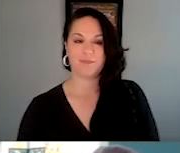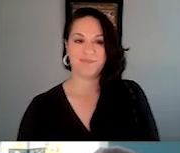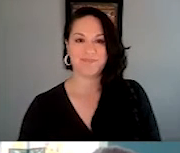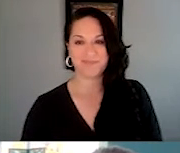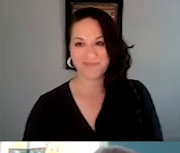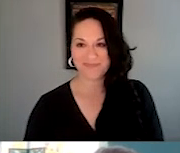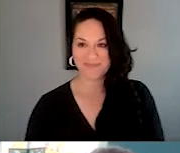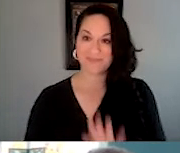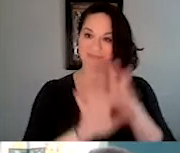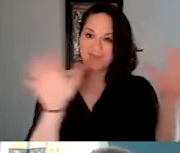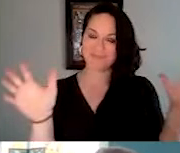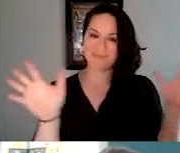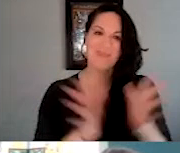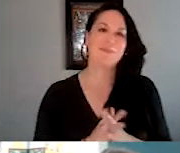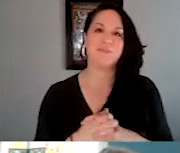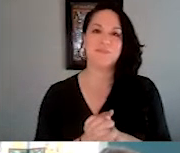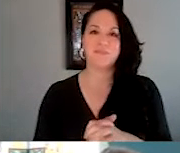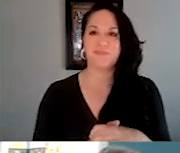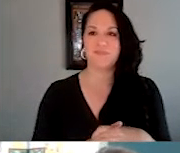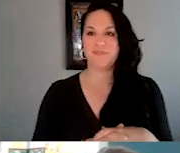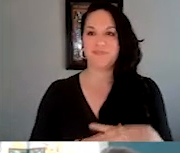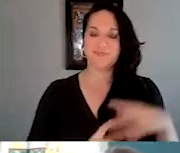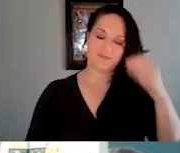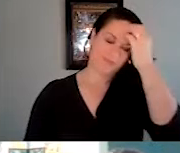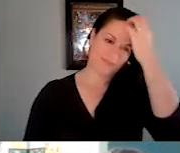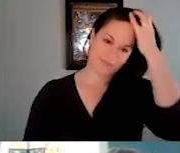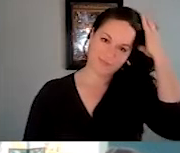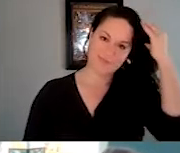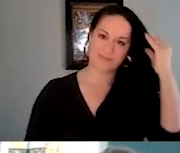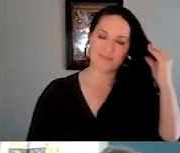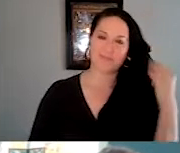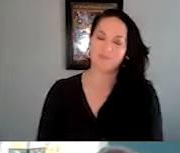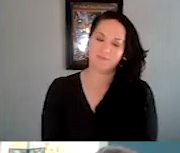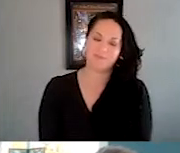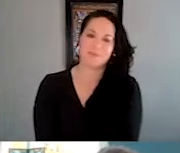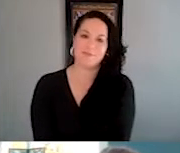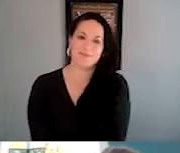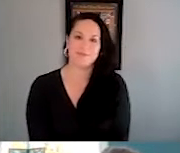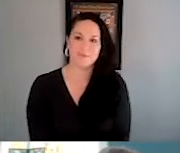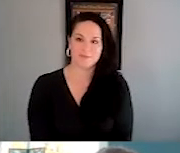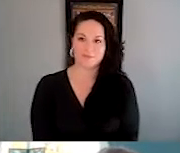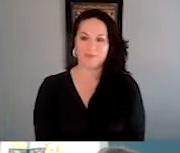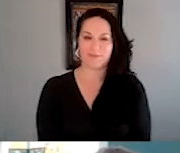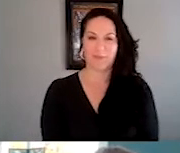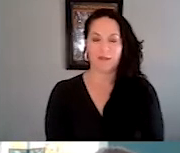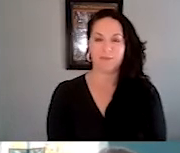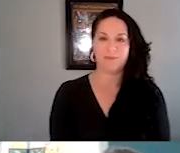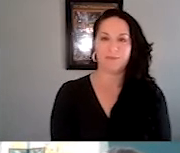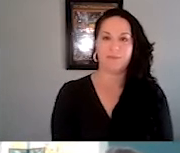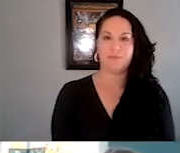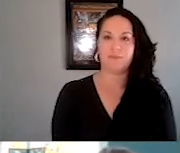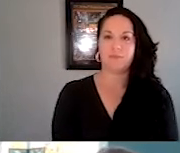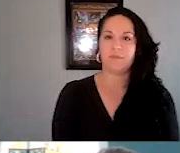everyone, we're going to get started. My name is Samantha Andrews. I'm the training manager at CACA. Today, we're going to be presenting